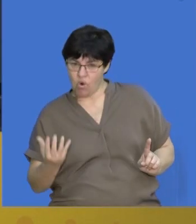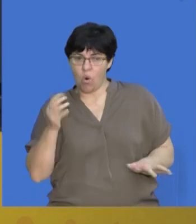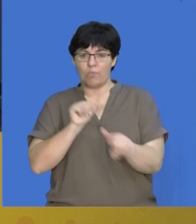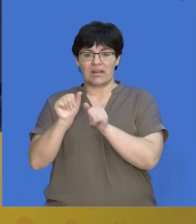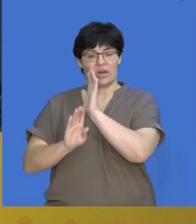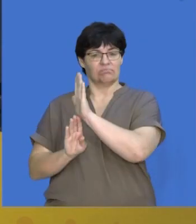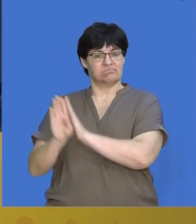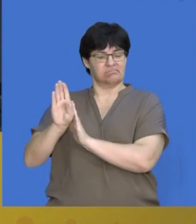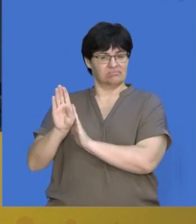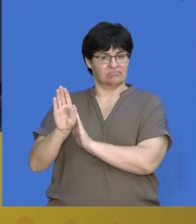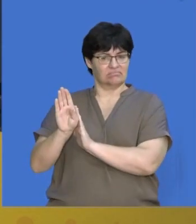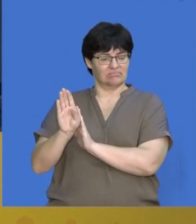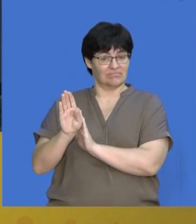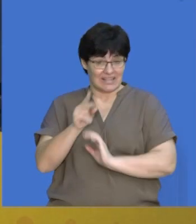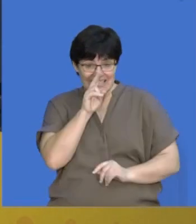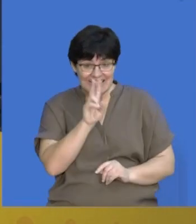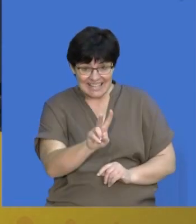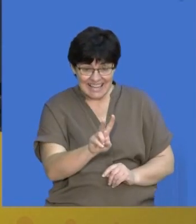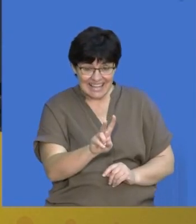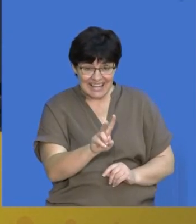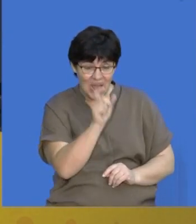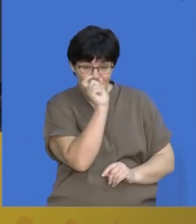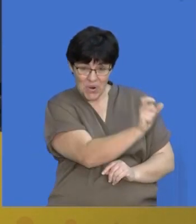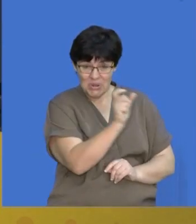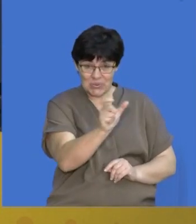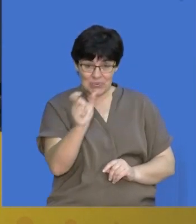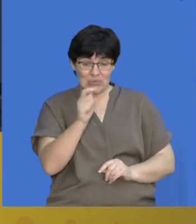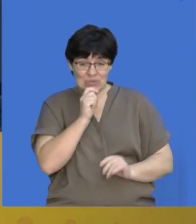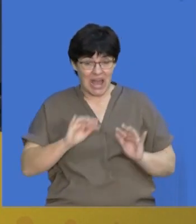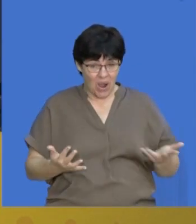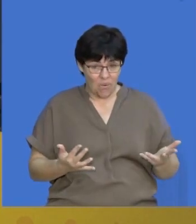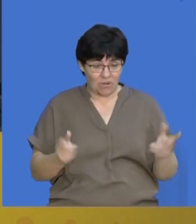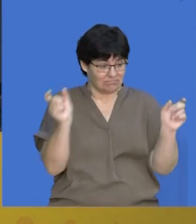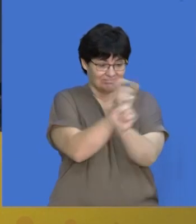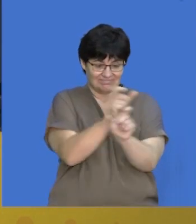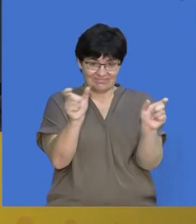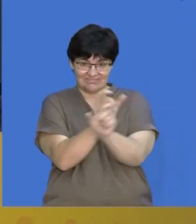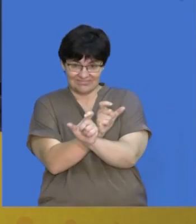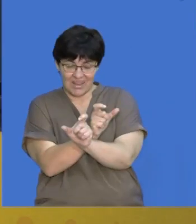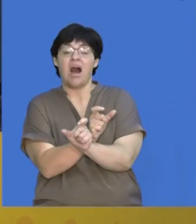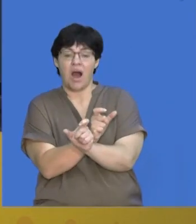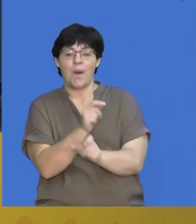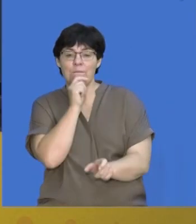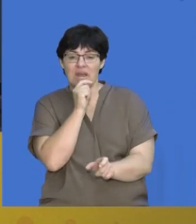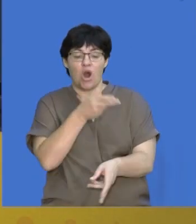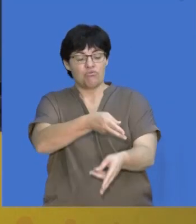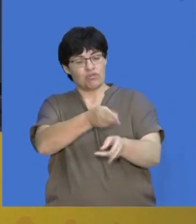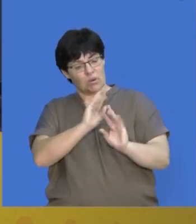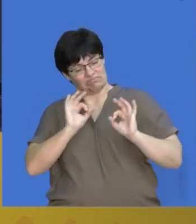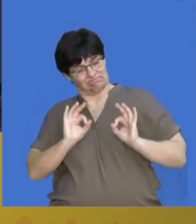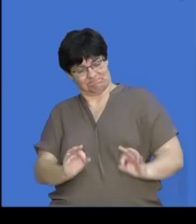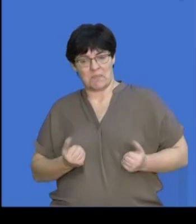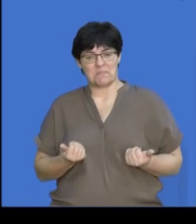am I qualifying it, guys? Can you see these words and how you need to place them in order to get the response that is